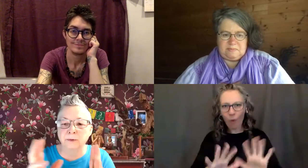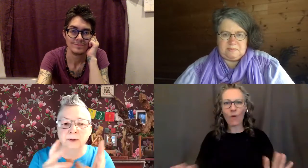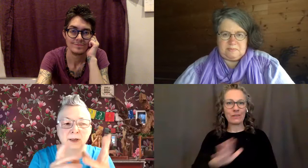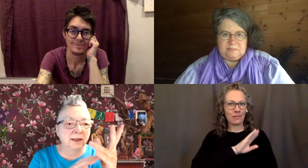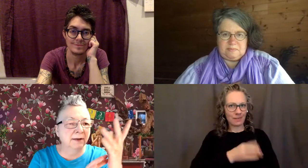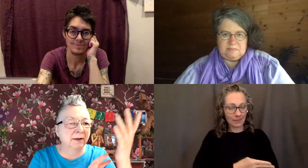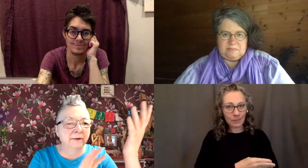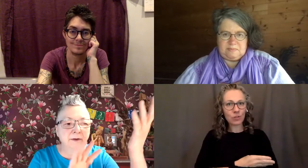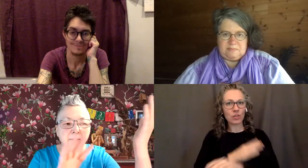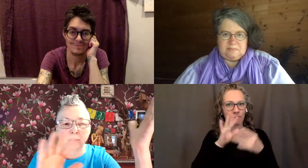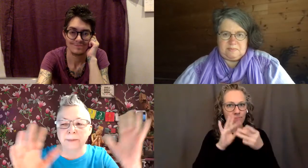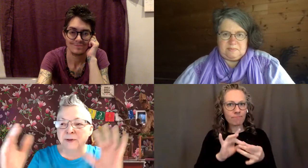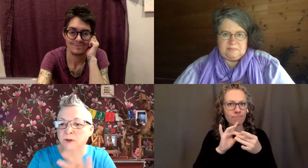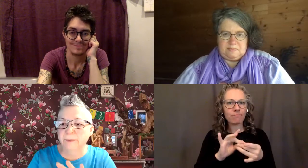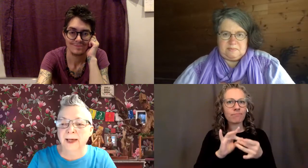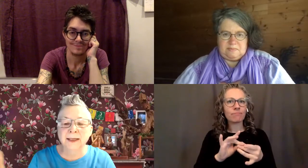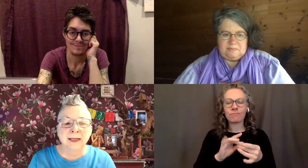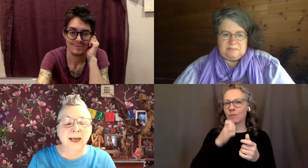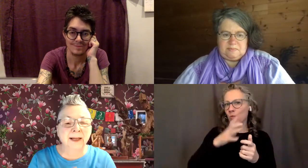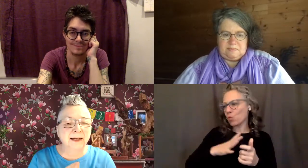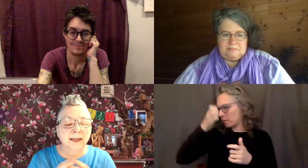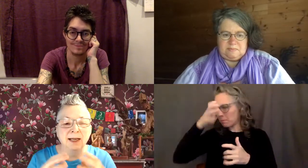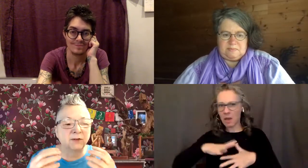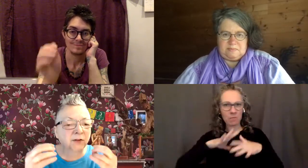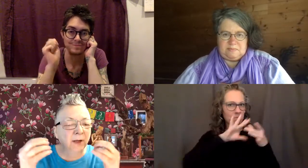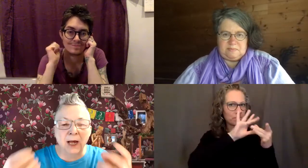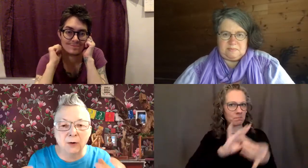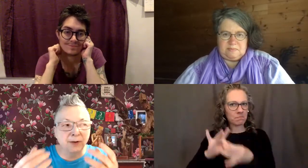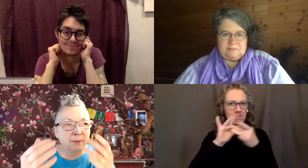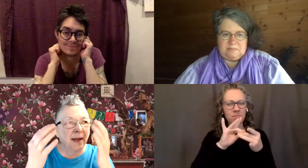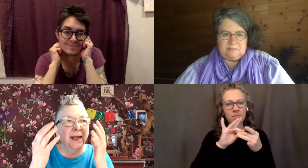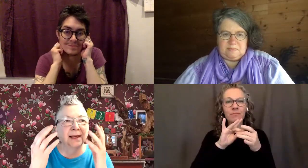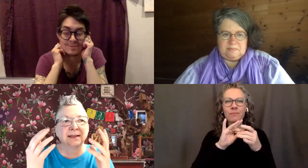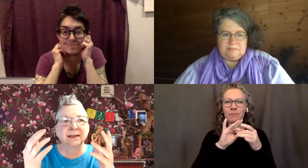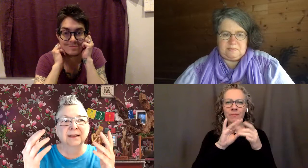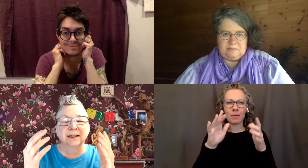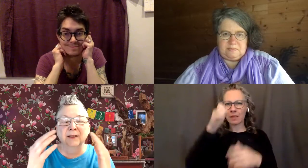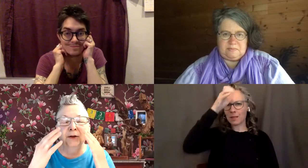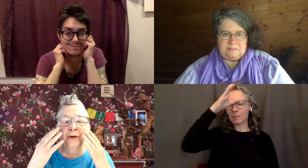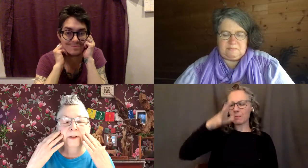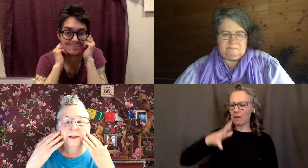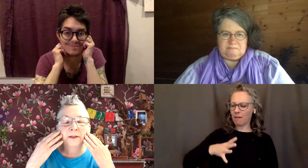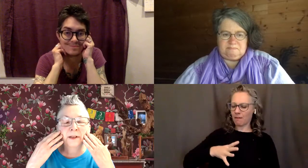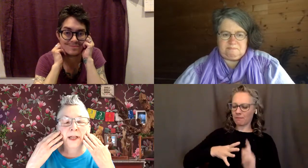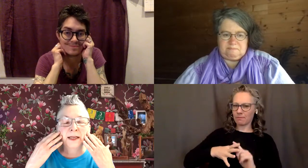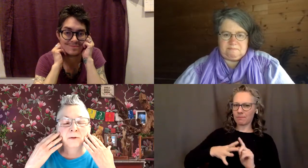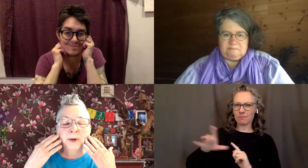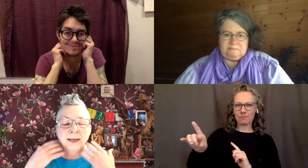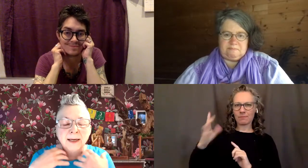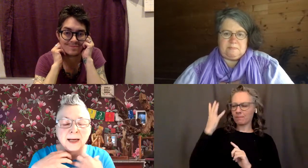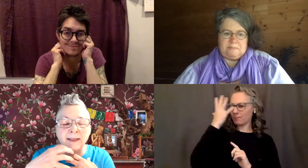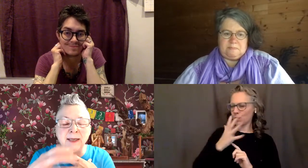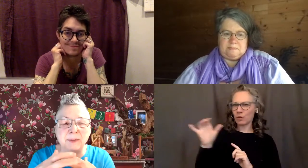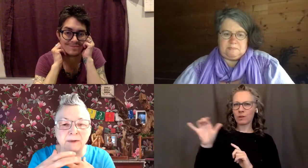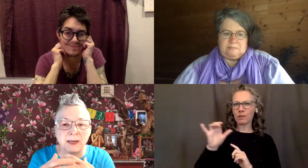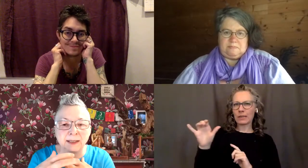energy to a woman to a man, and somehow the man looked like in a way